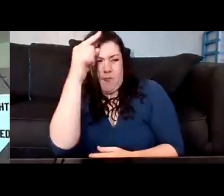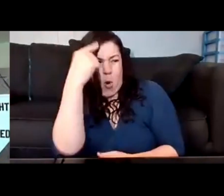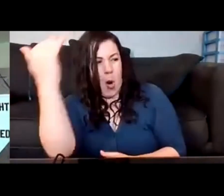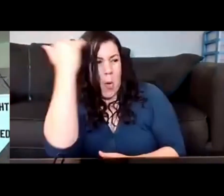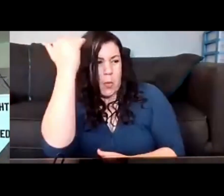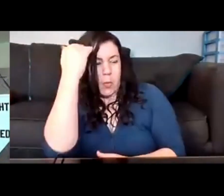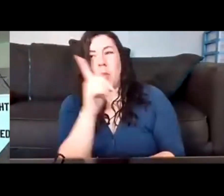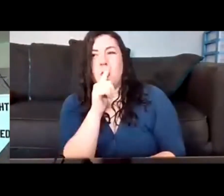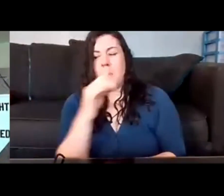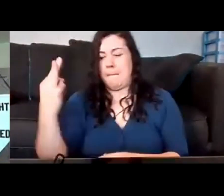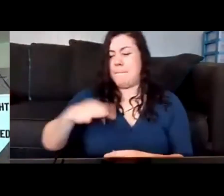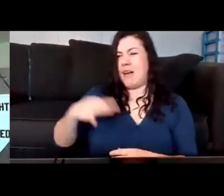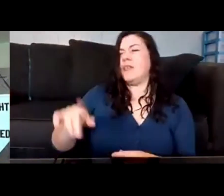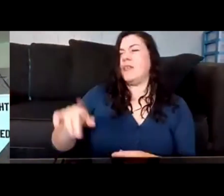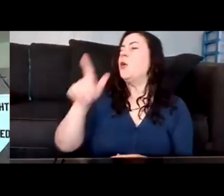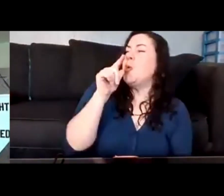Who benefits from this imagery?